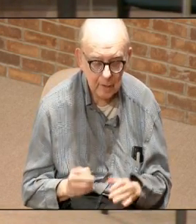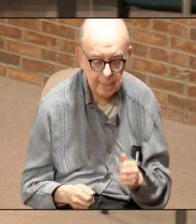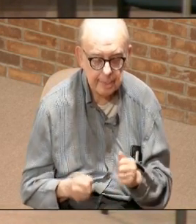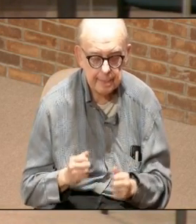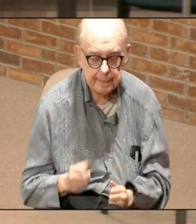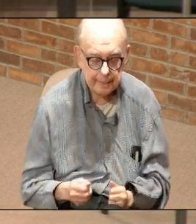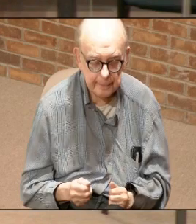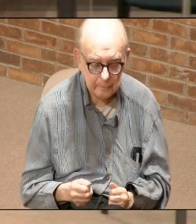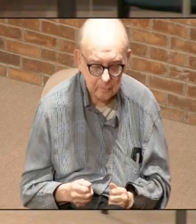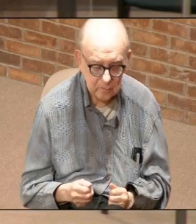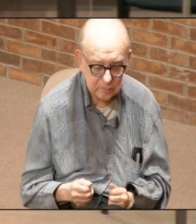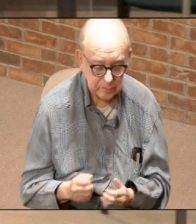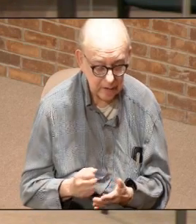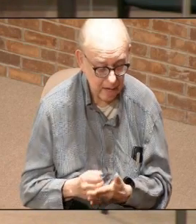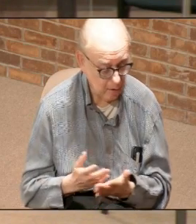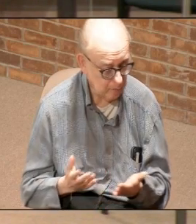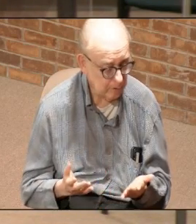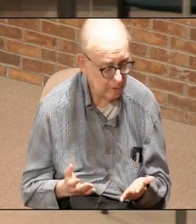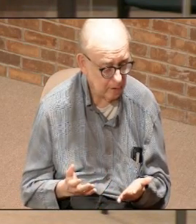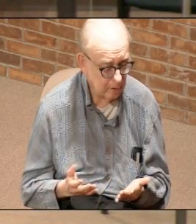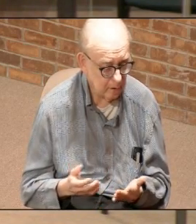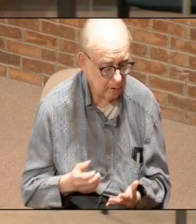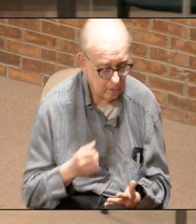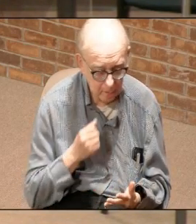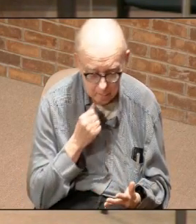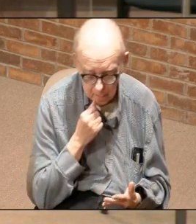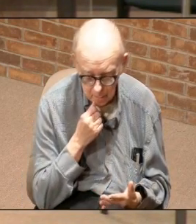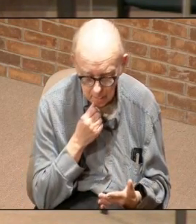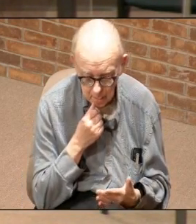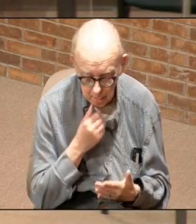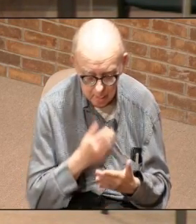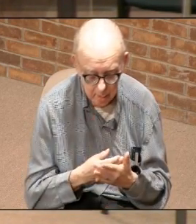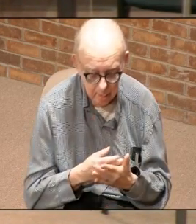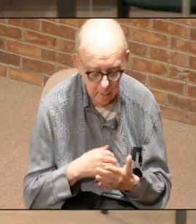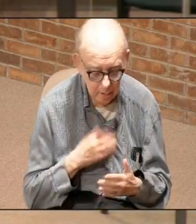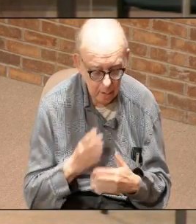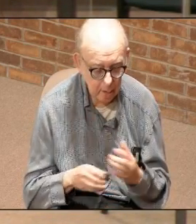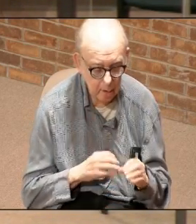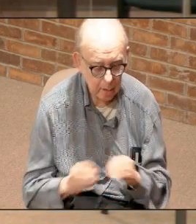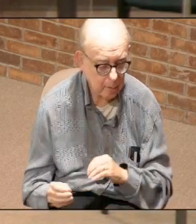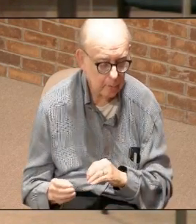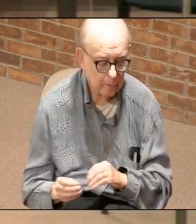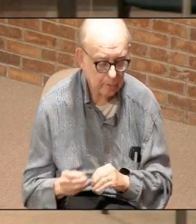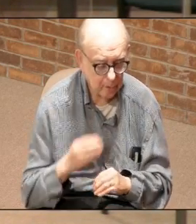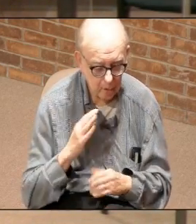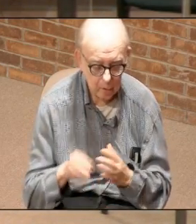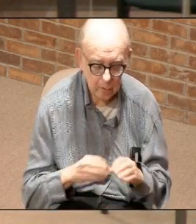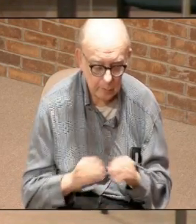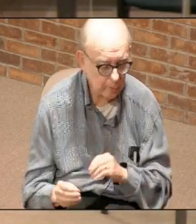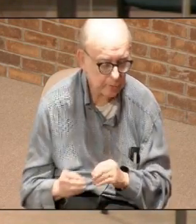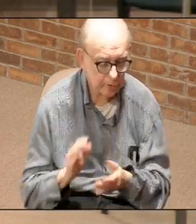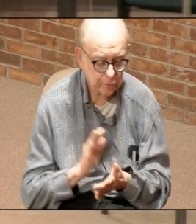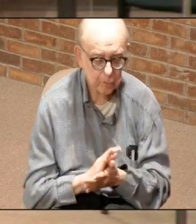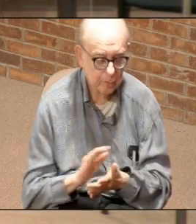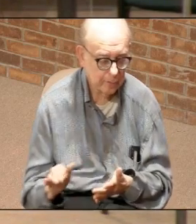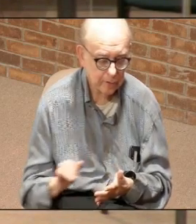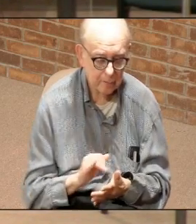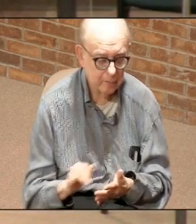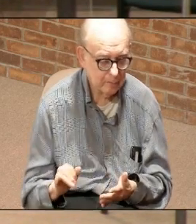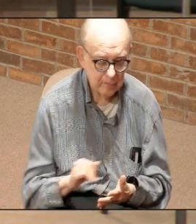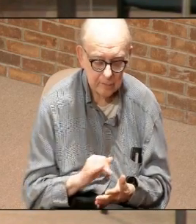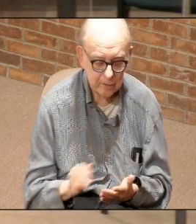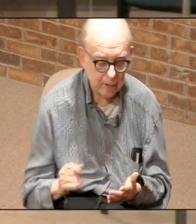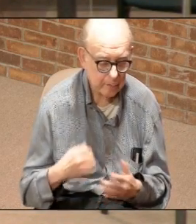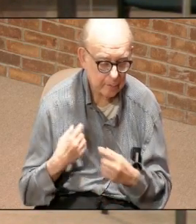Which kind of helped because she knew all of the moves because all of the moves were the same. They had been since she was in 6th